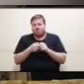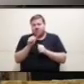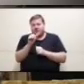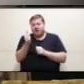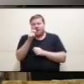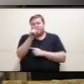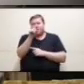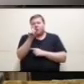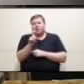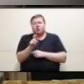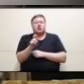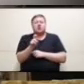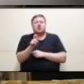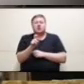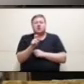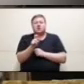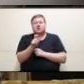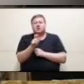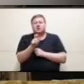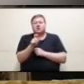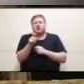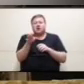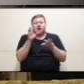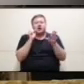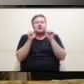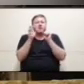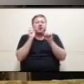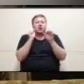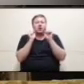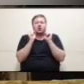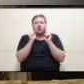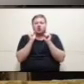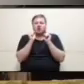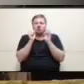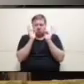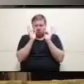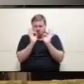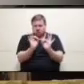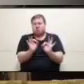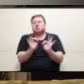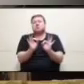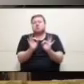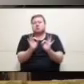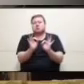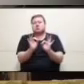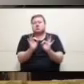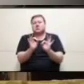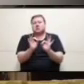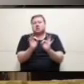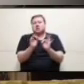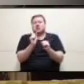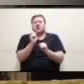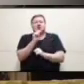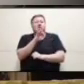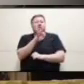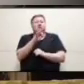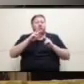been whether the experience is suitable, and I think if you could look into all of that.